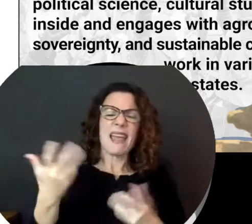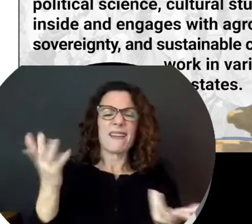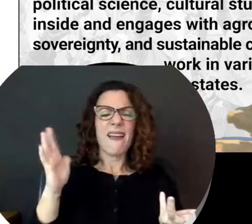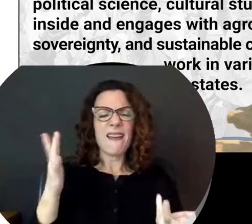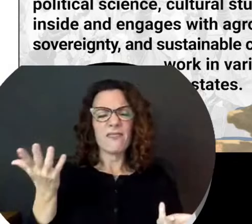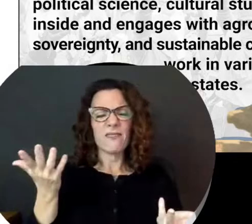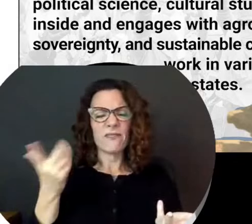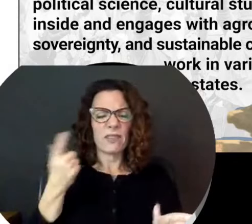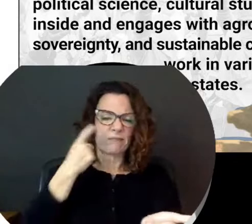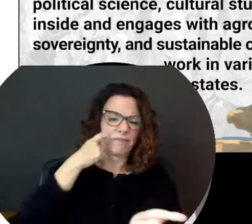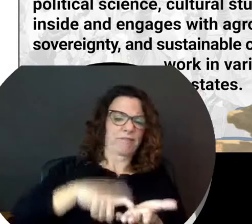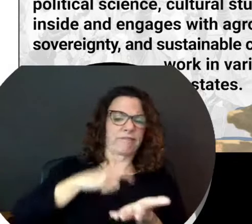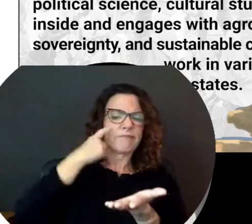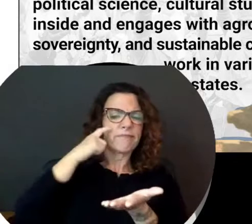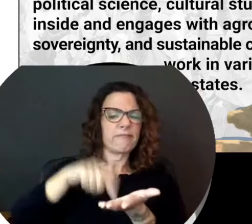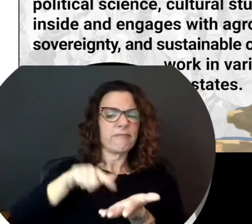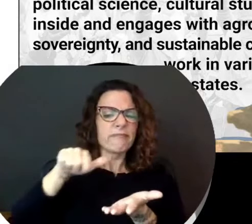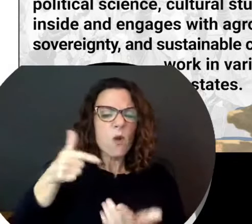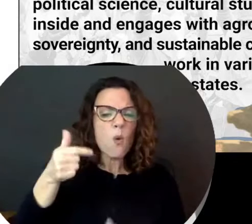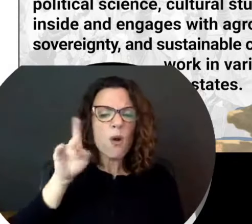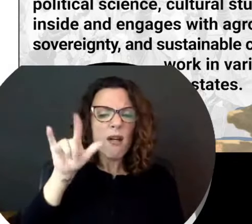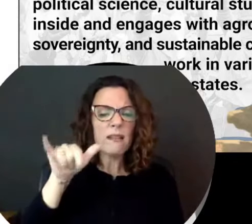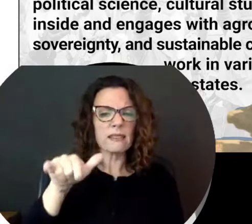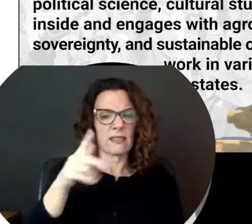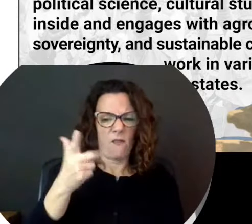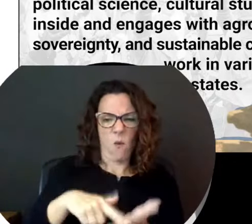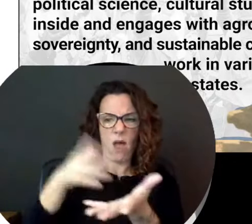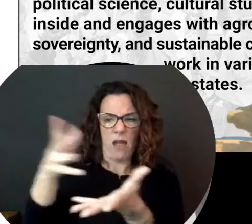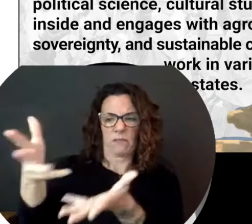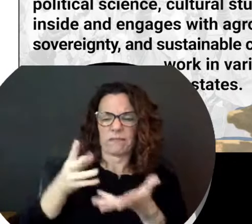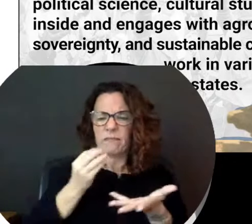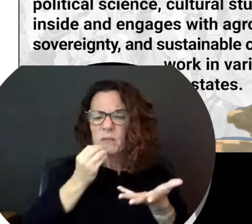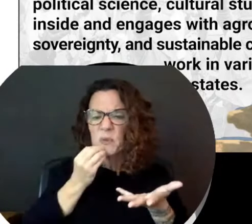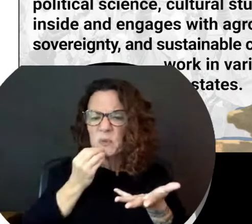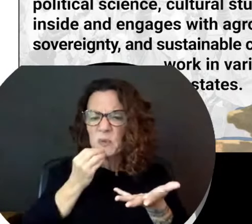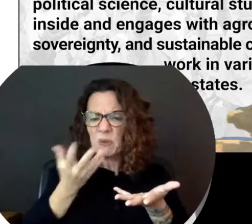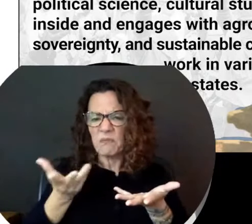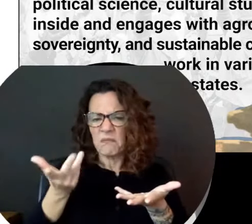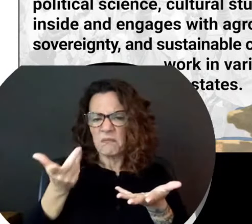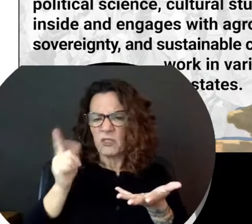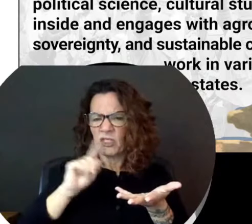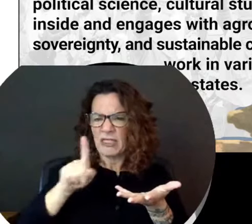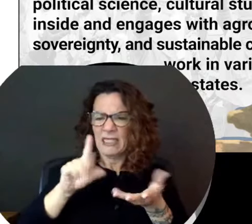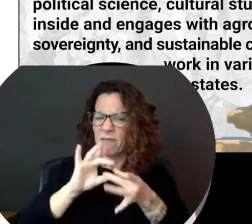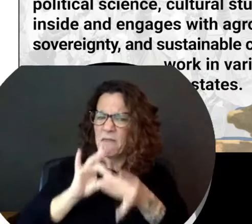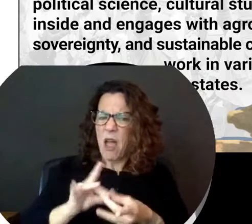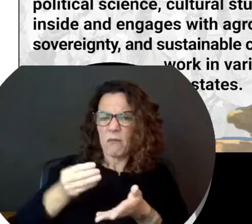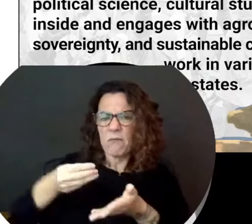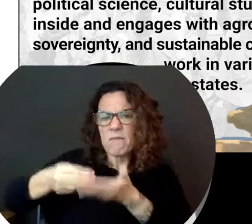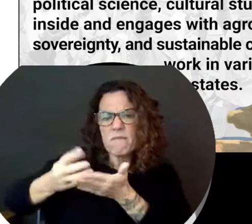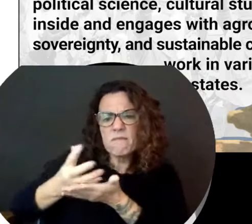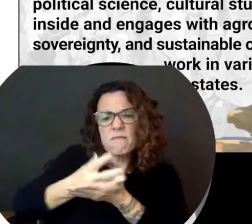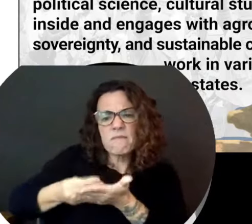about capitalism, you know what I'm saying? It was just, you know, putting, giving some kind of economic opportunity to,